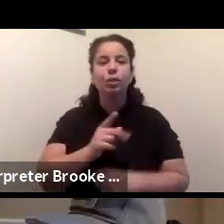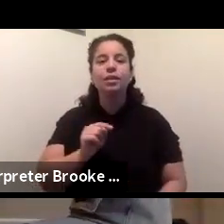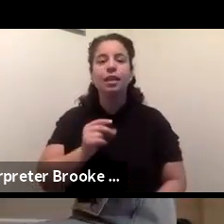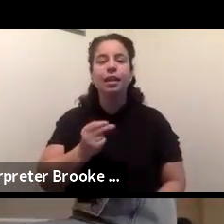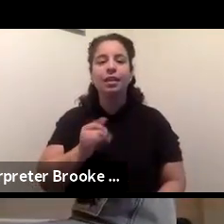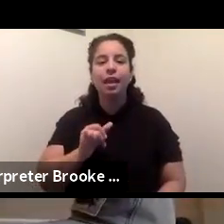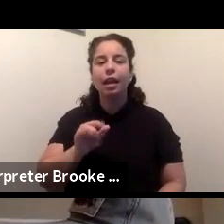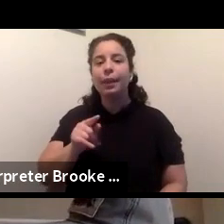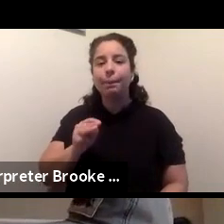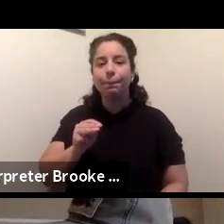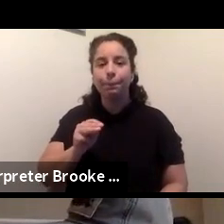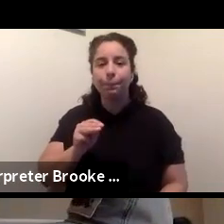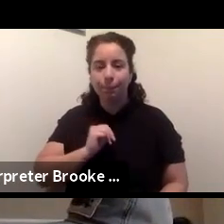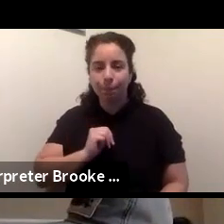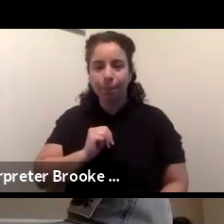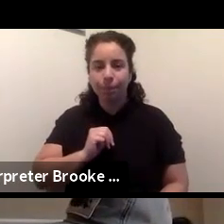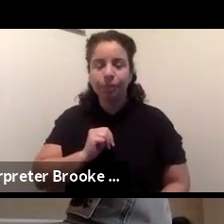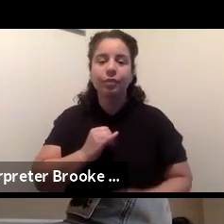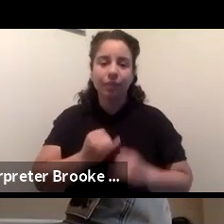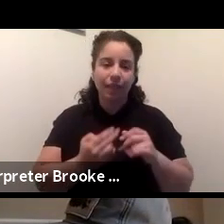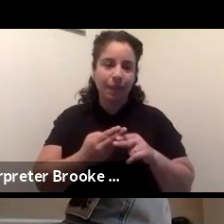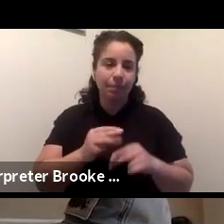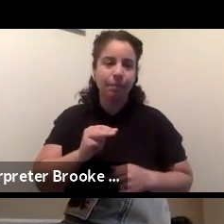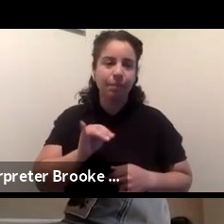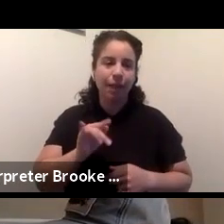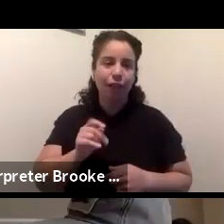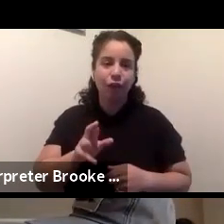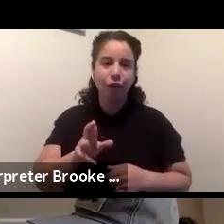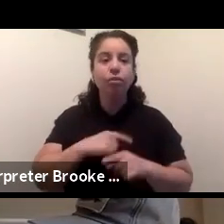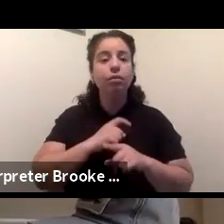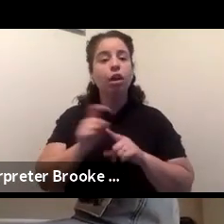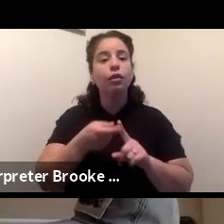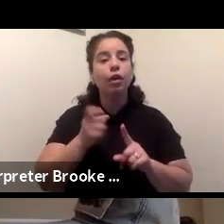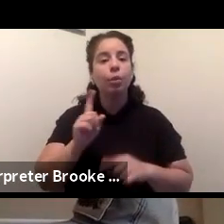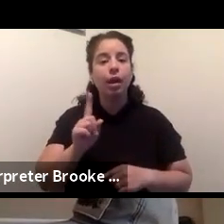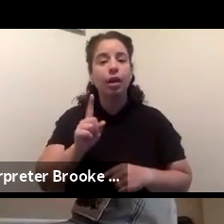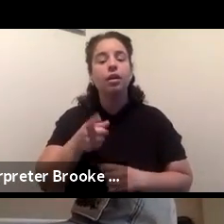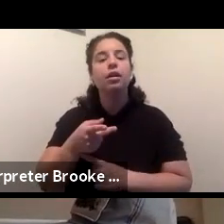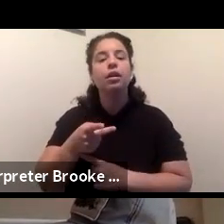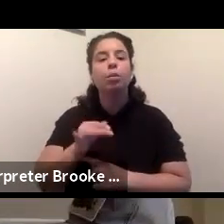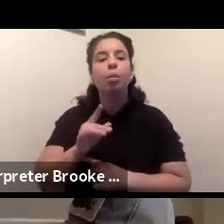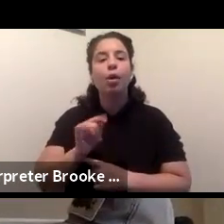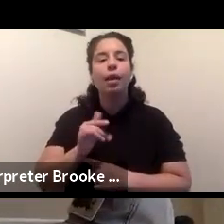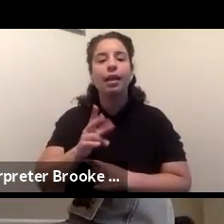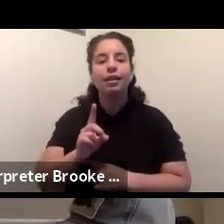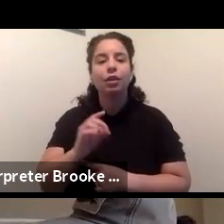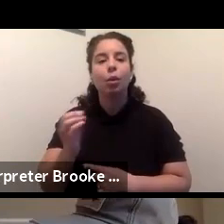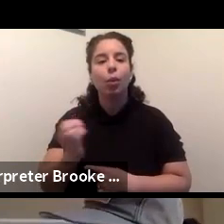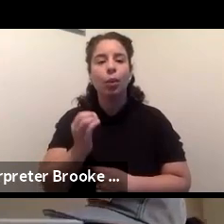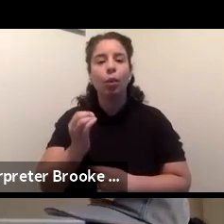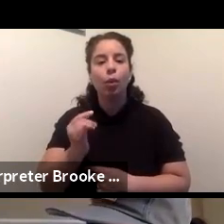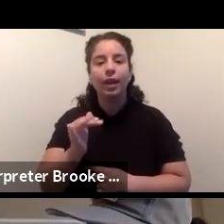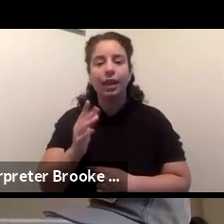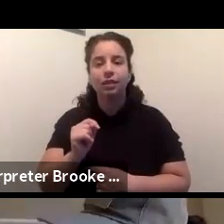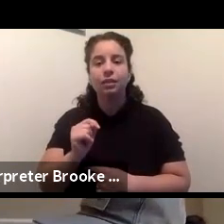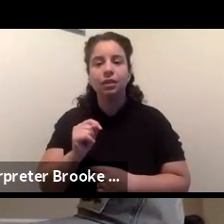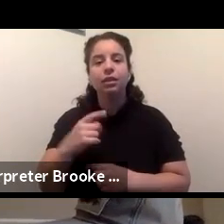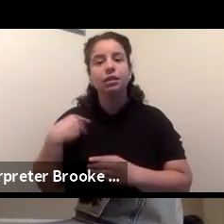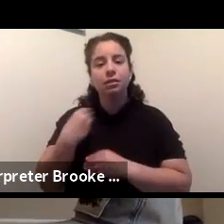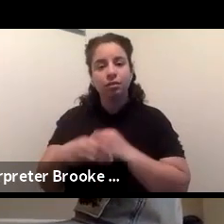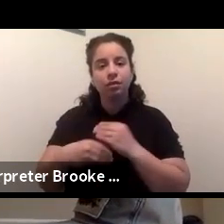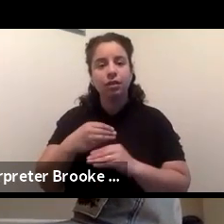Miller. Again, calling from Portland, Oregon, traditional unceded territory